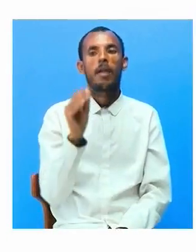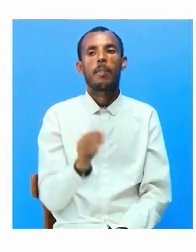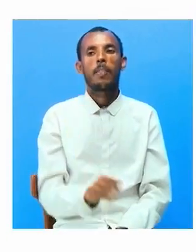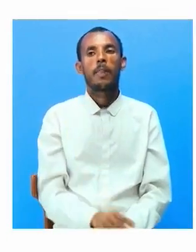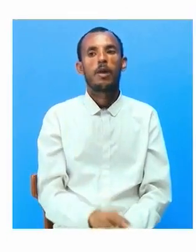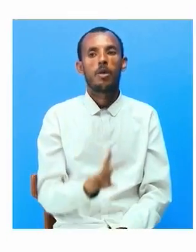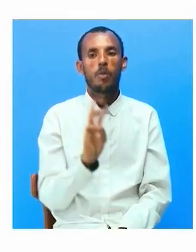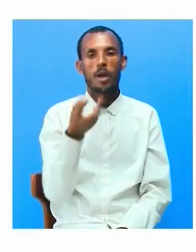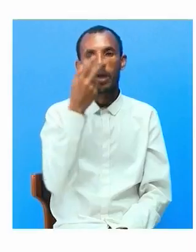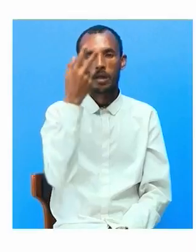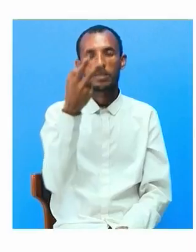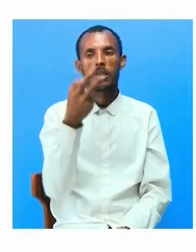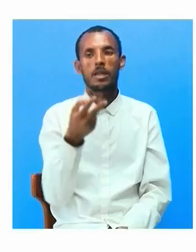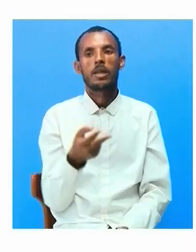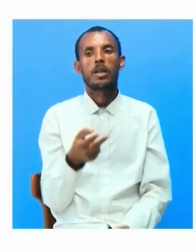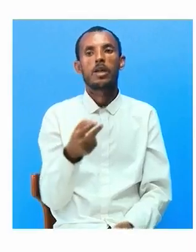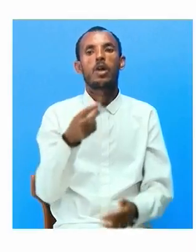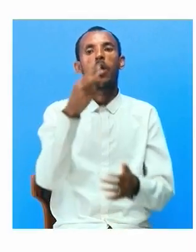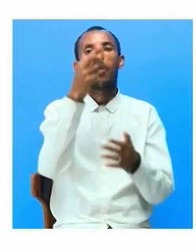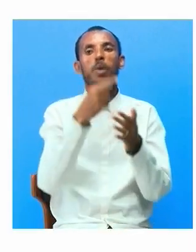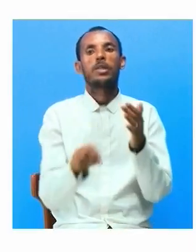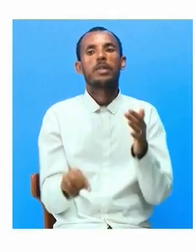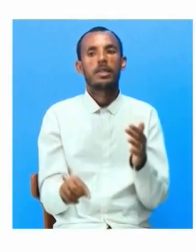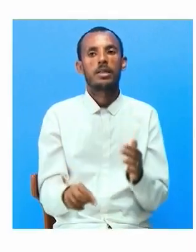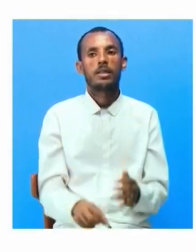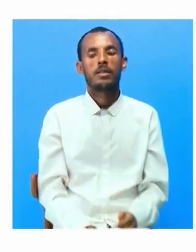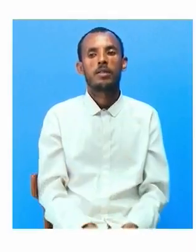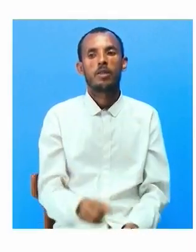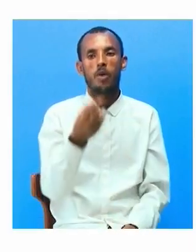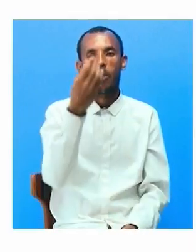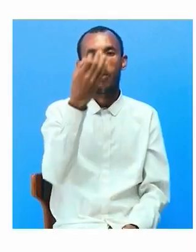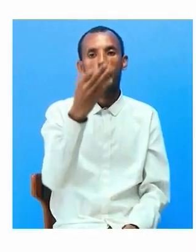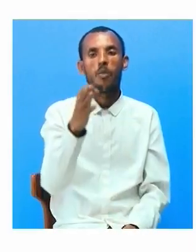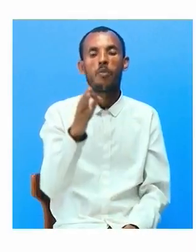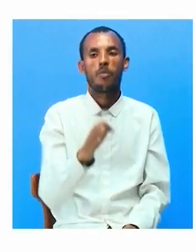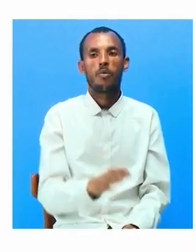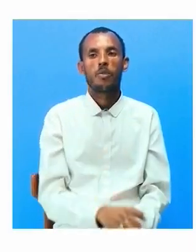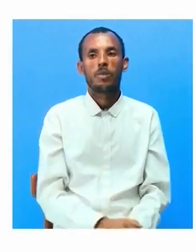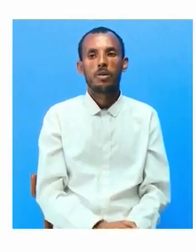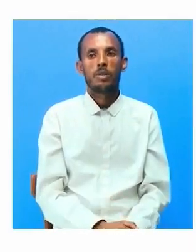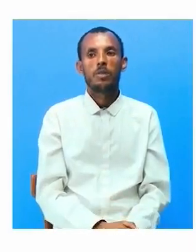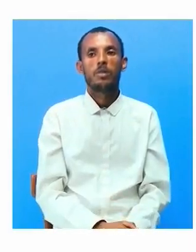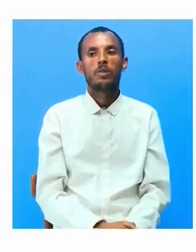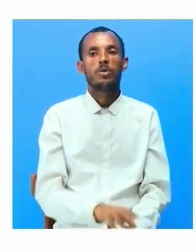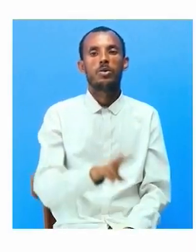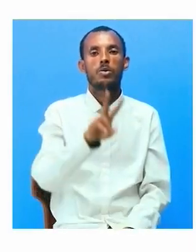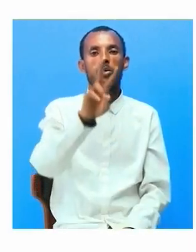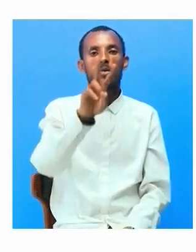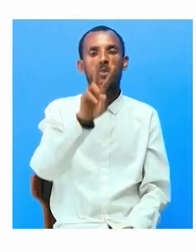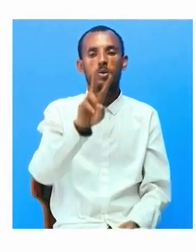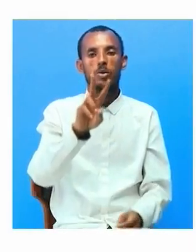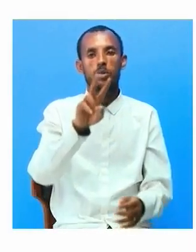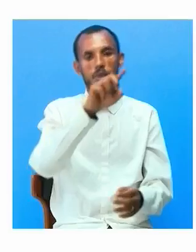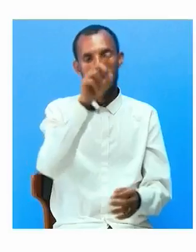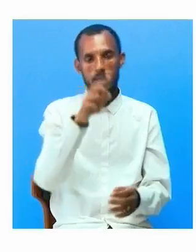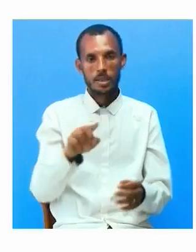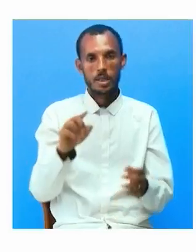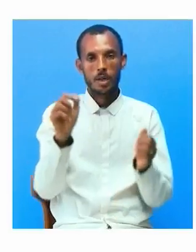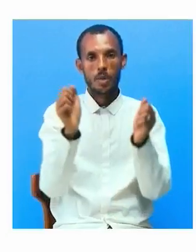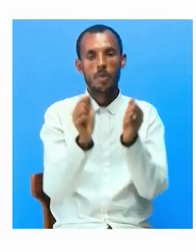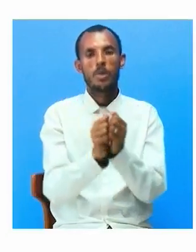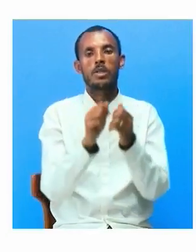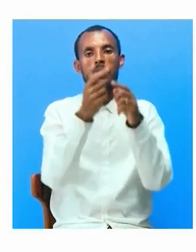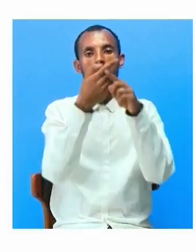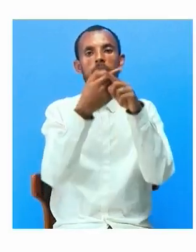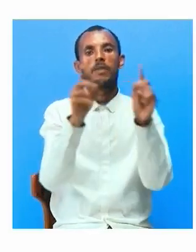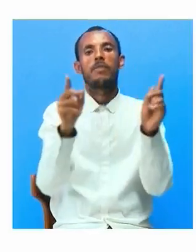we have seen this one, quotient. The quotient of two integers having different sign. The